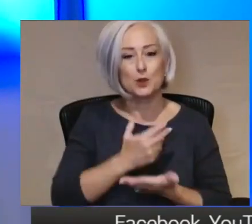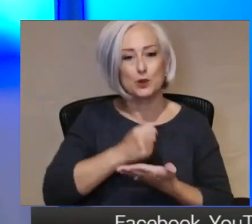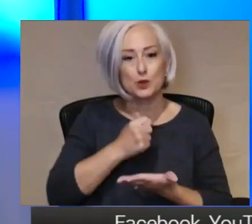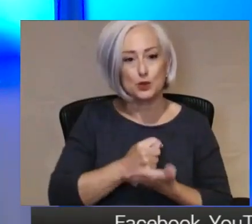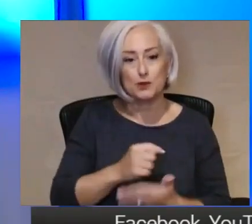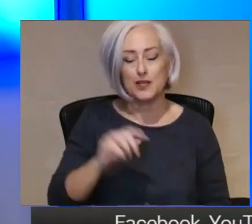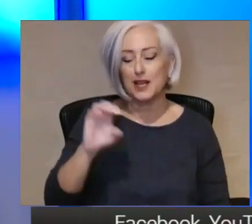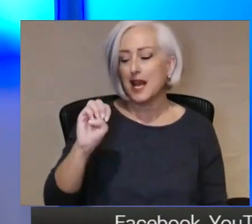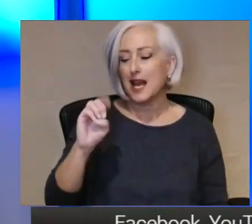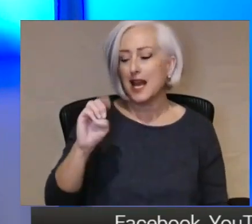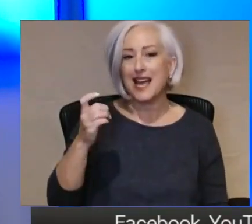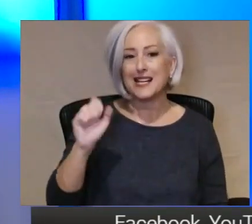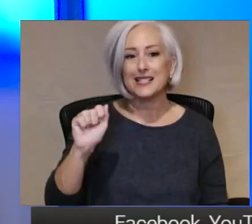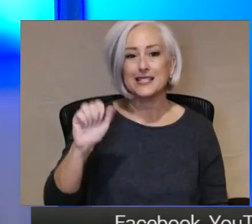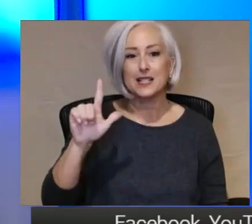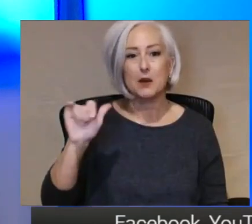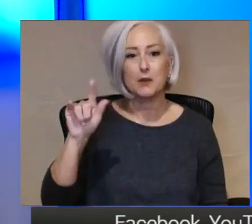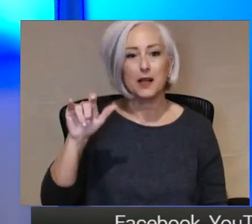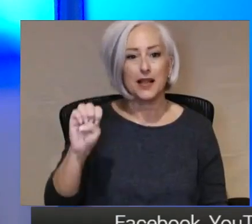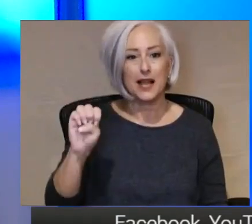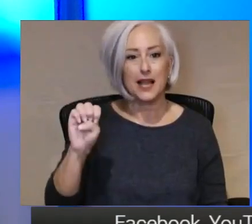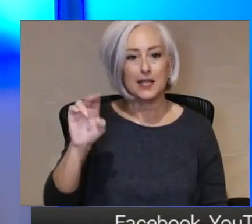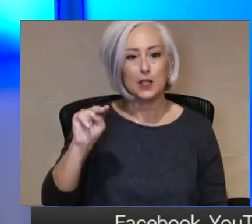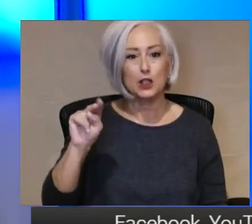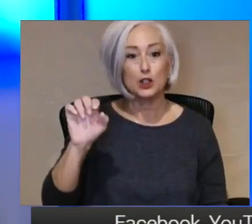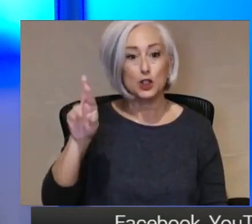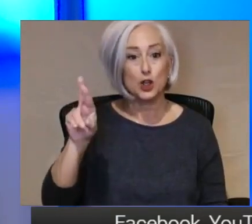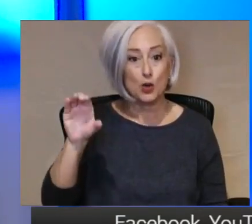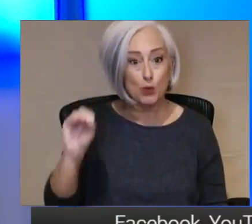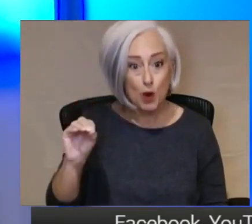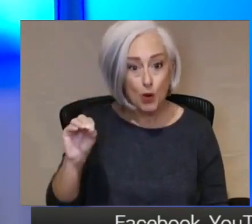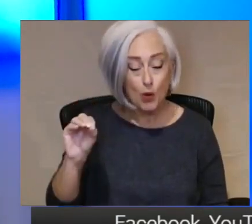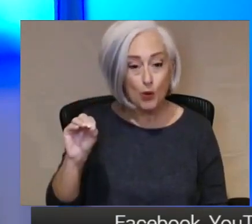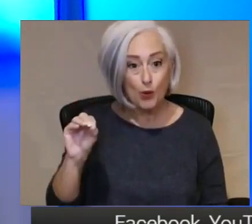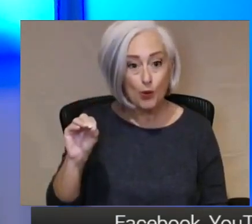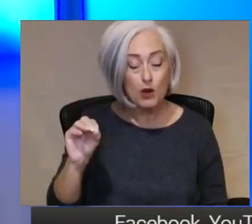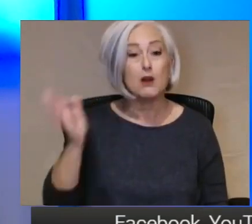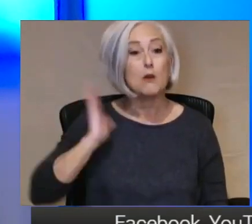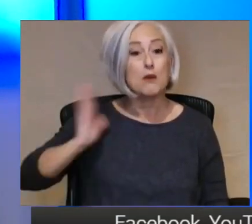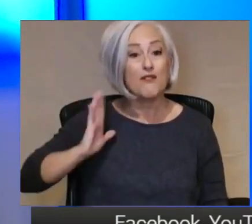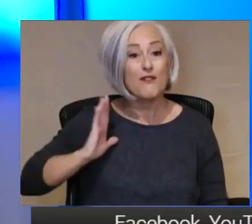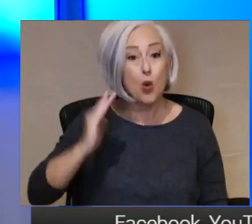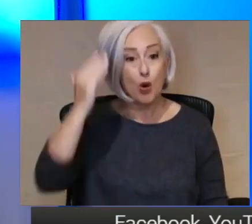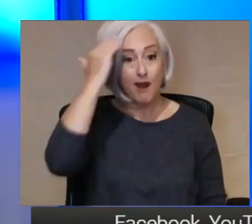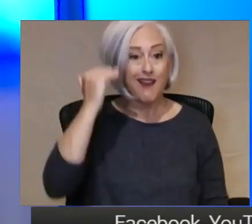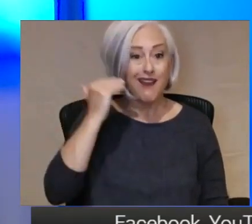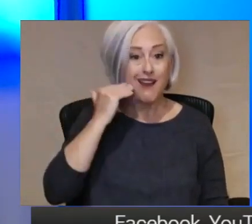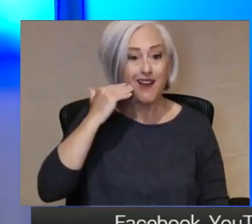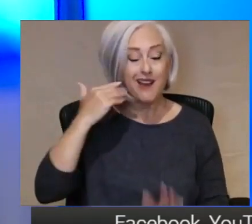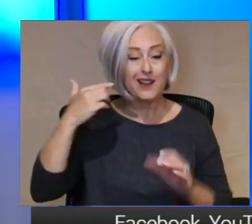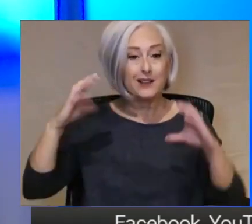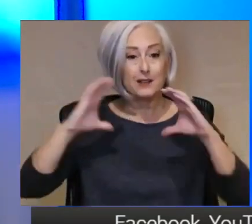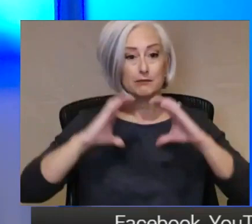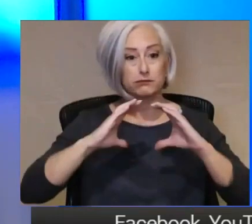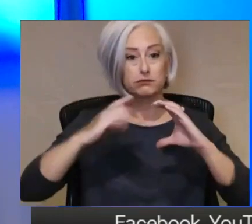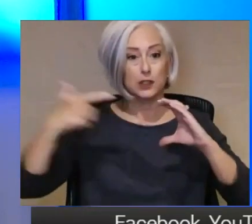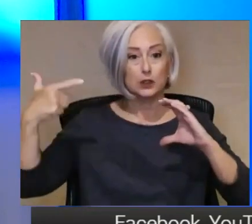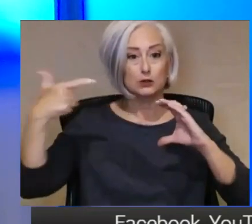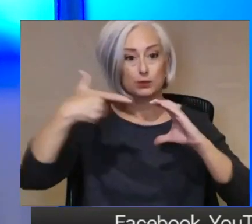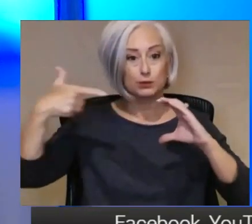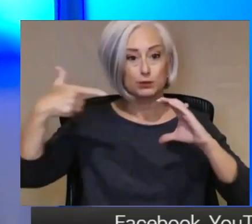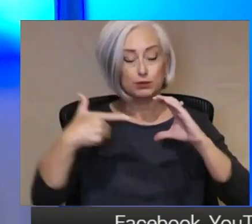patients had to undergo holes drilled into their head for treatment. But this procedure is an ultrasound wave.